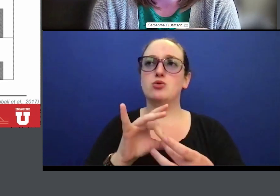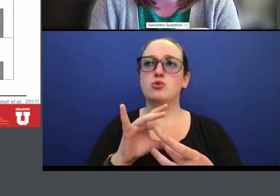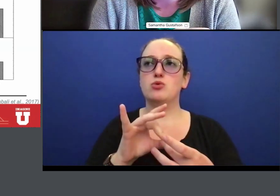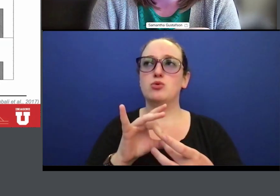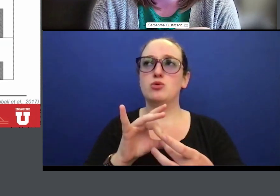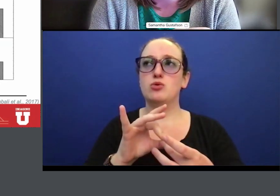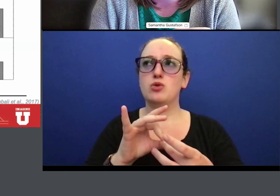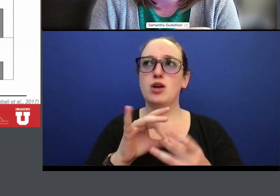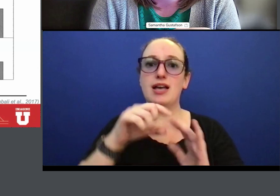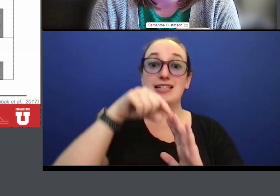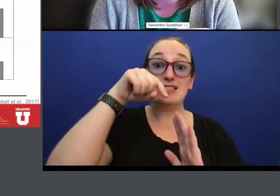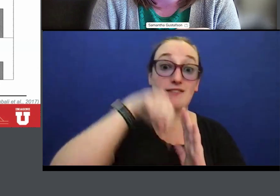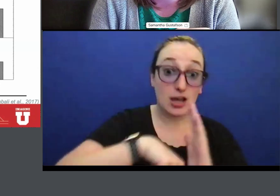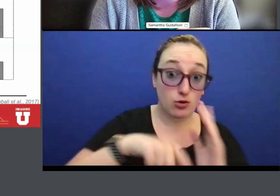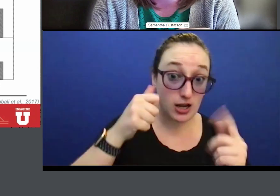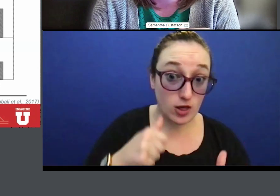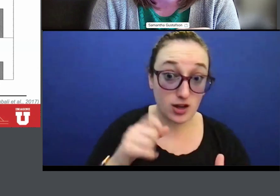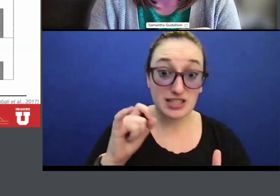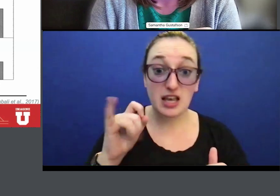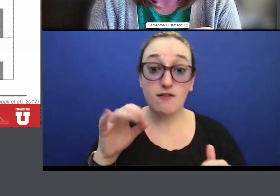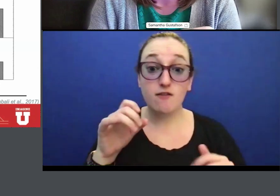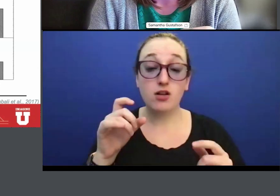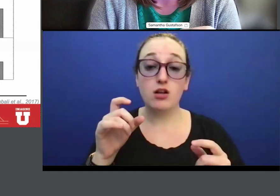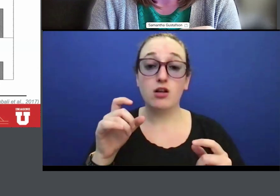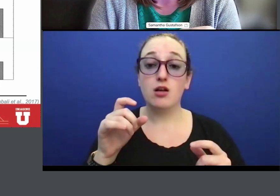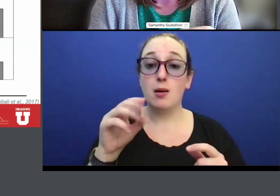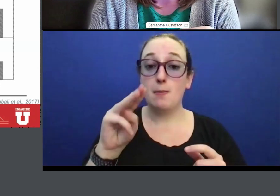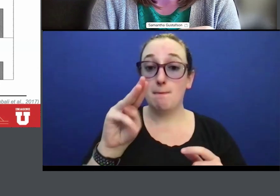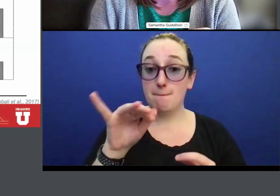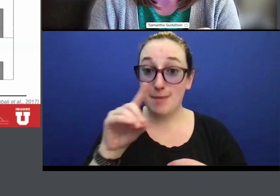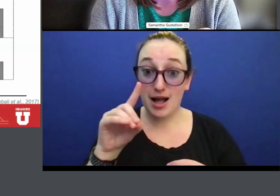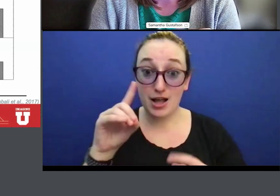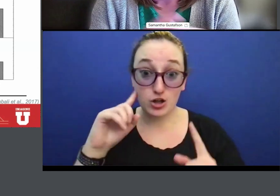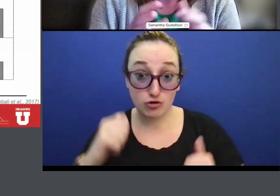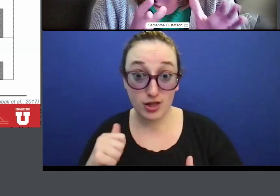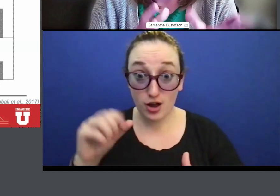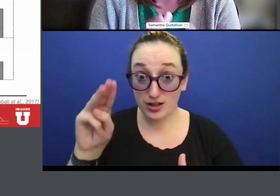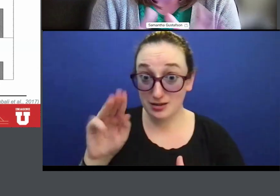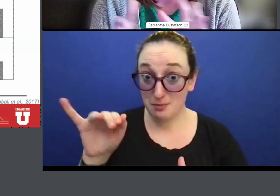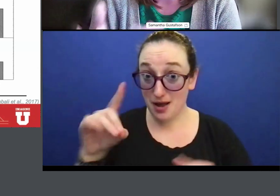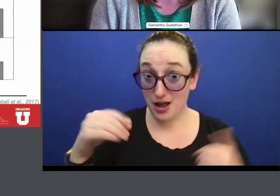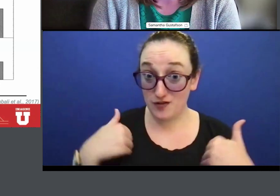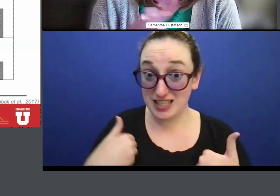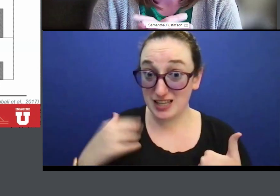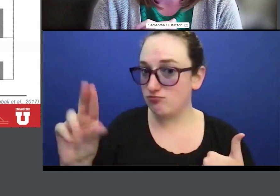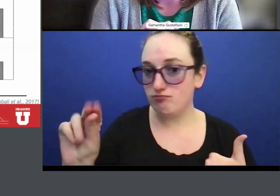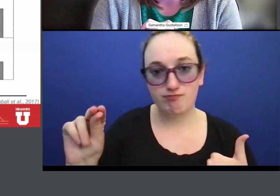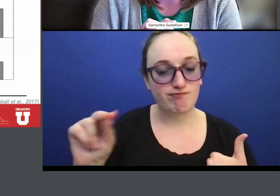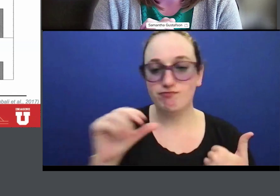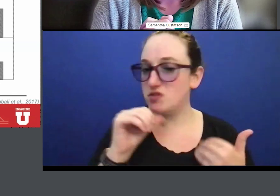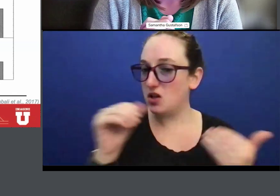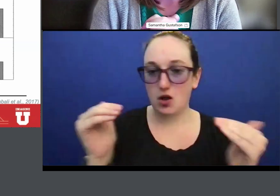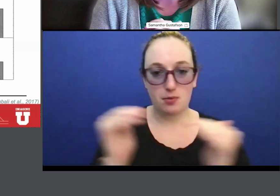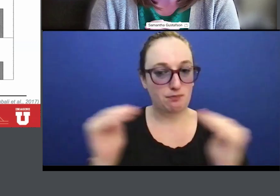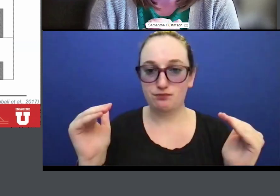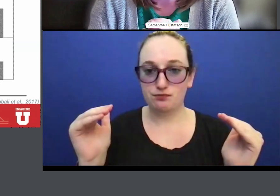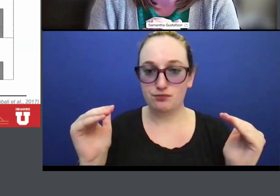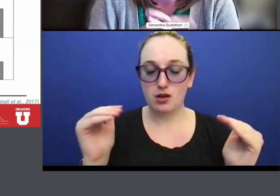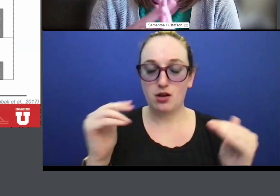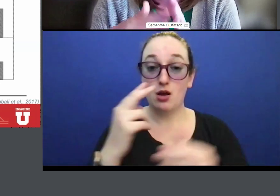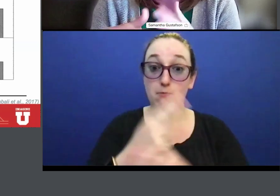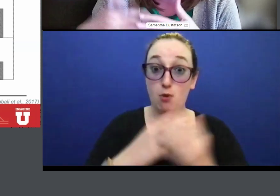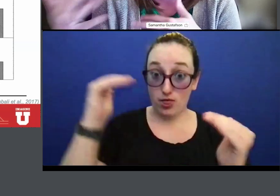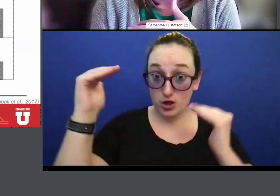severity of the child's hearing loss. We've seen that both adults and children, we don't